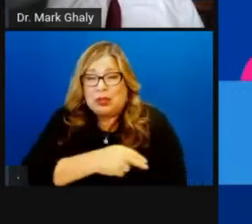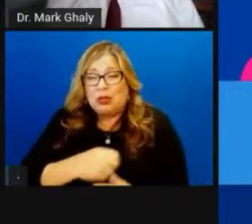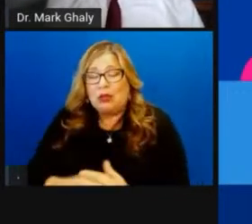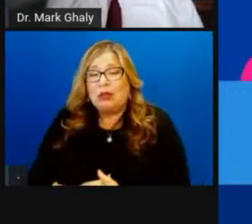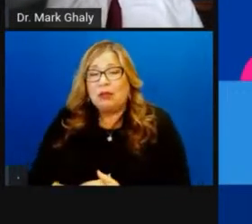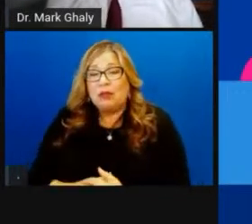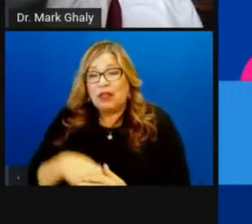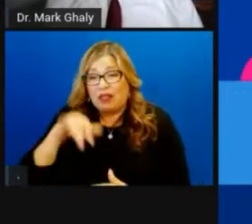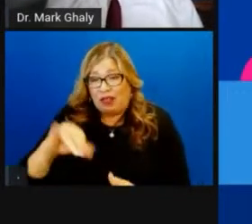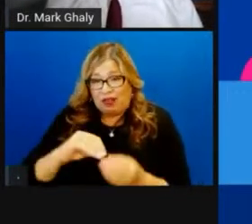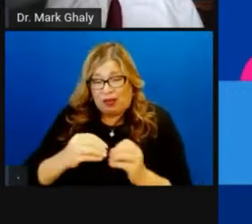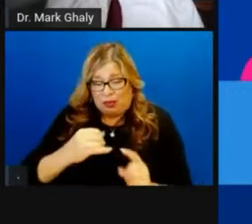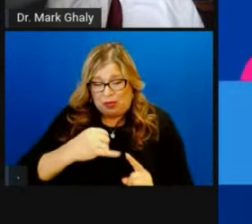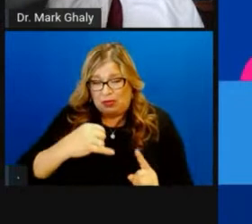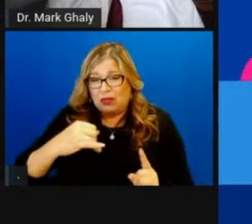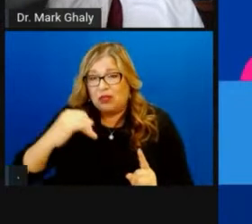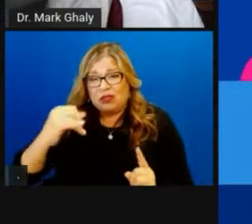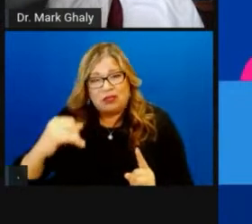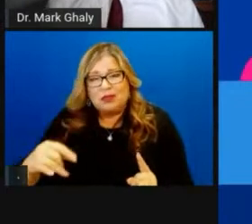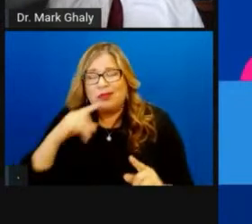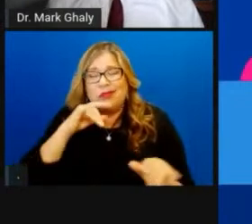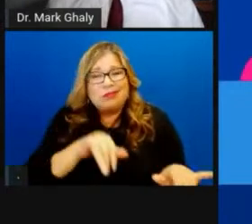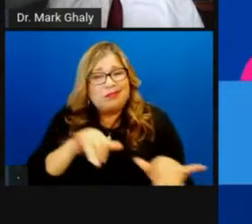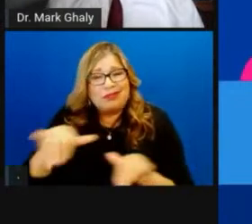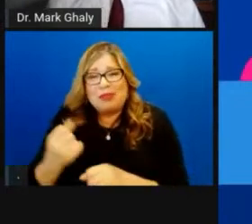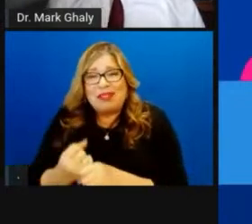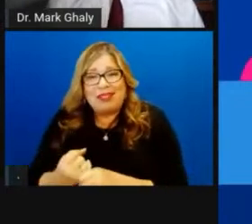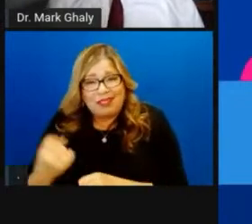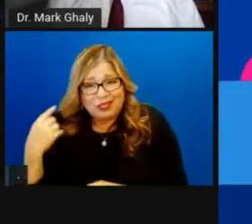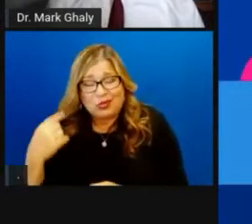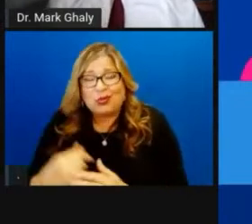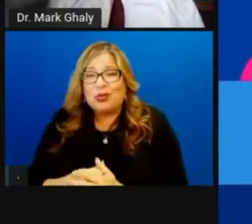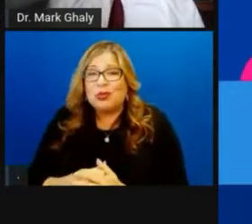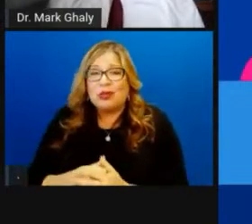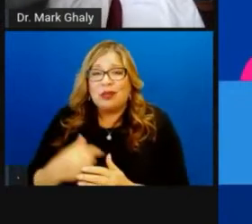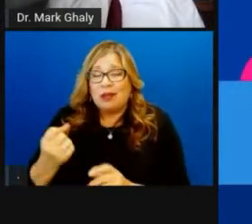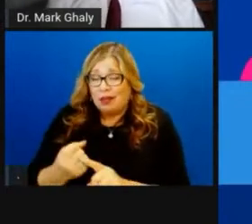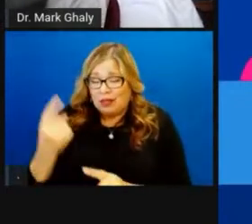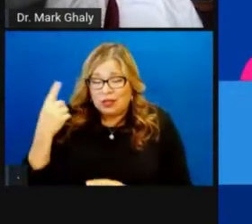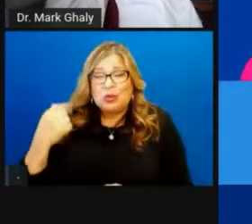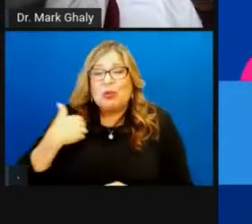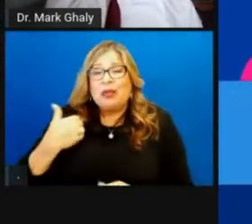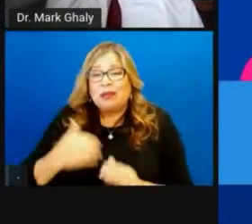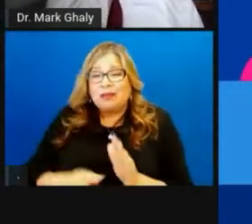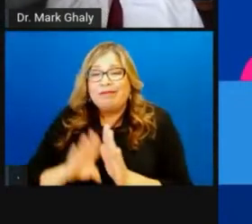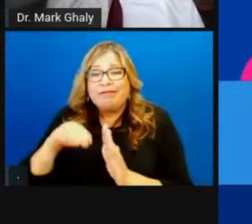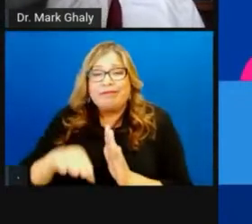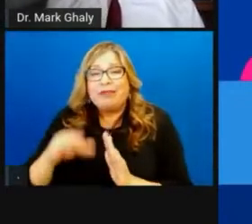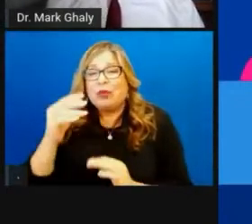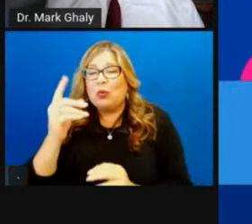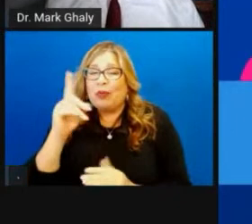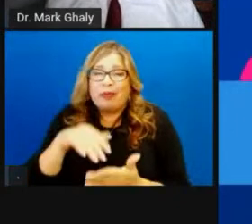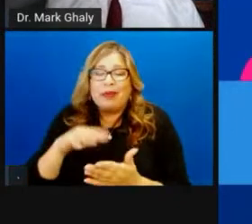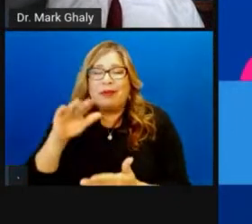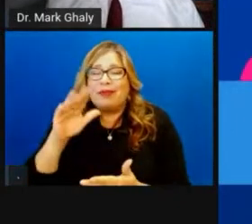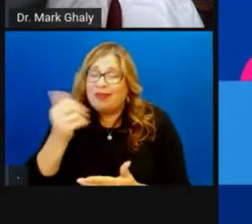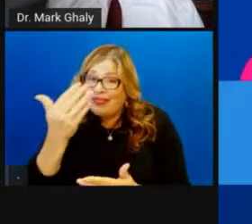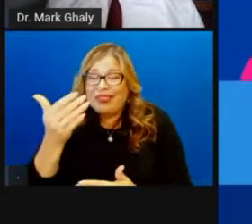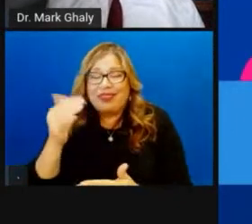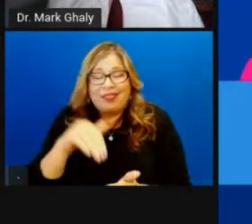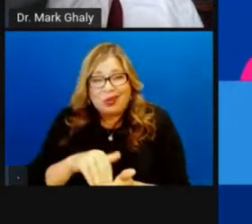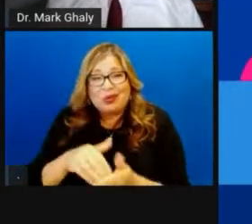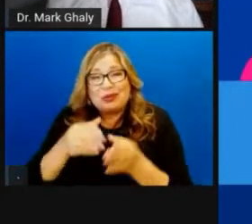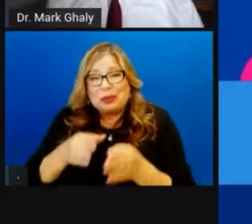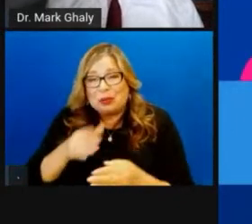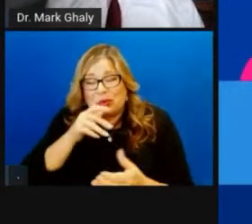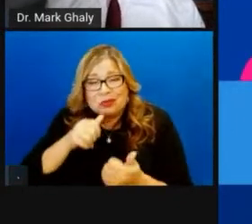saw last year. We climbed above 15,000 individuals hospitalized for and with COVID during the